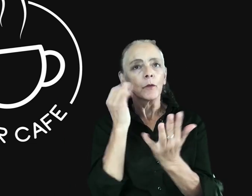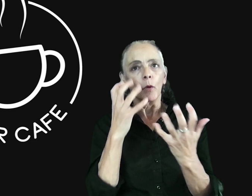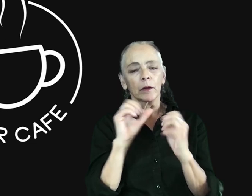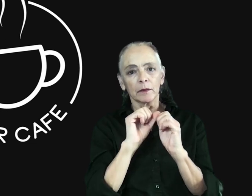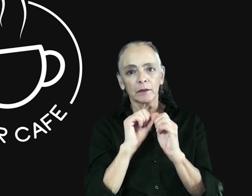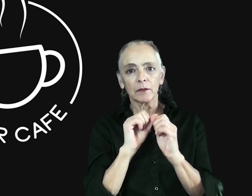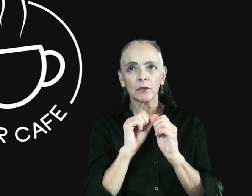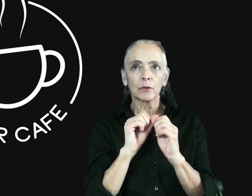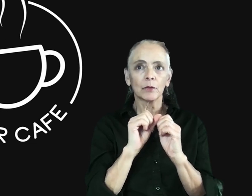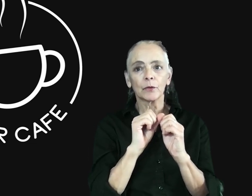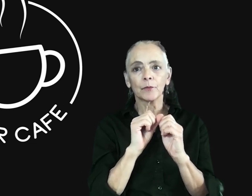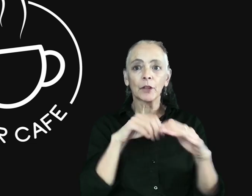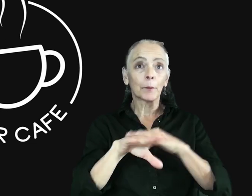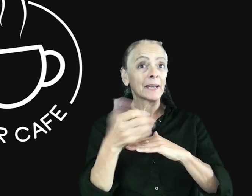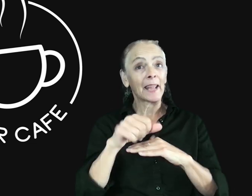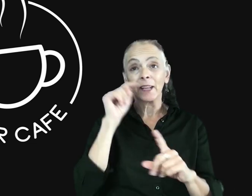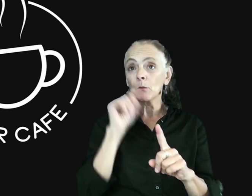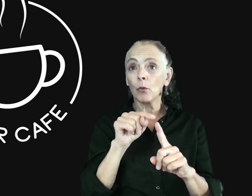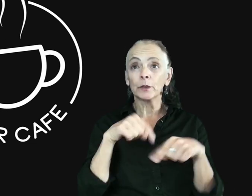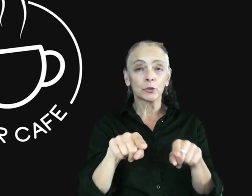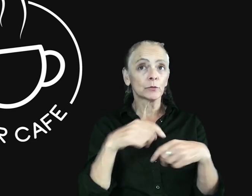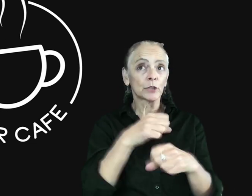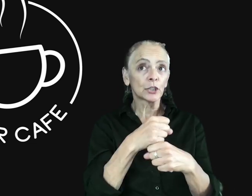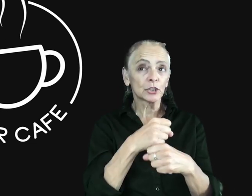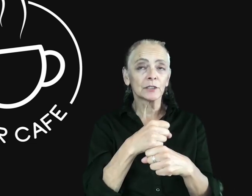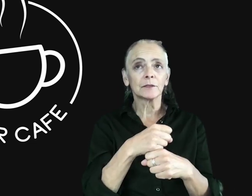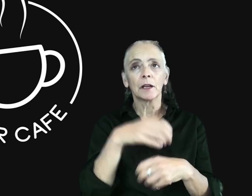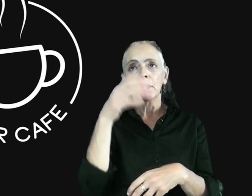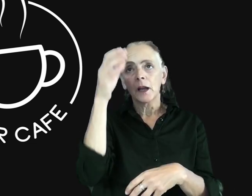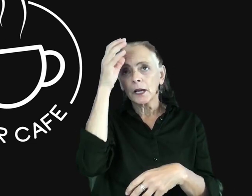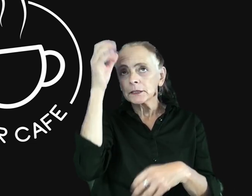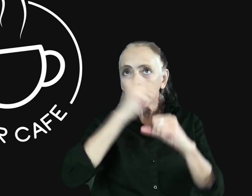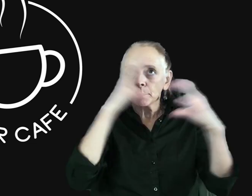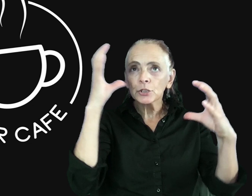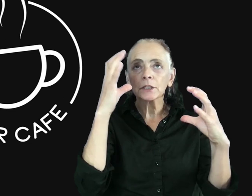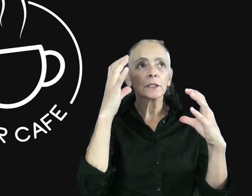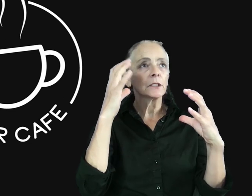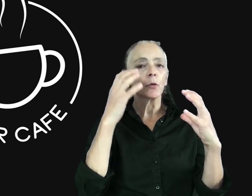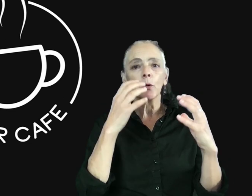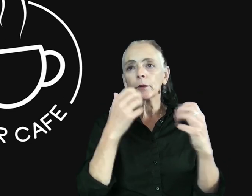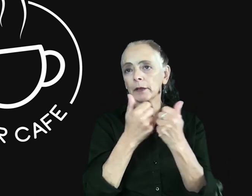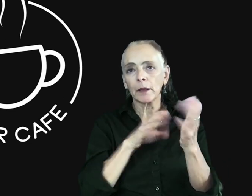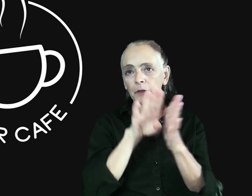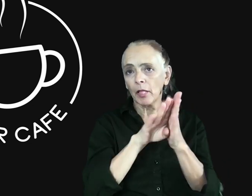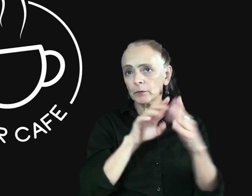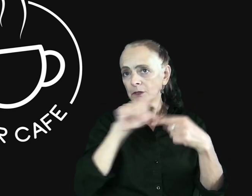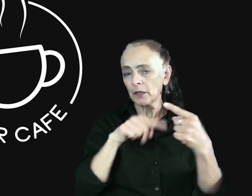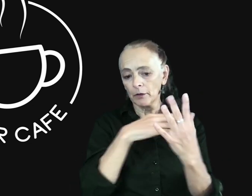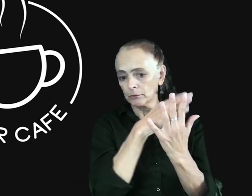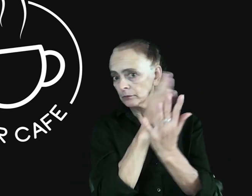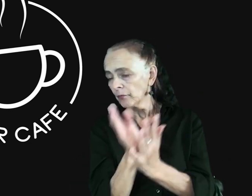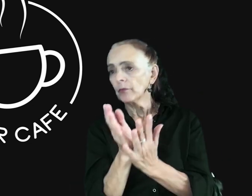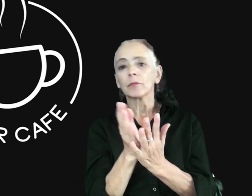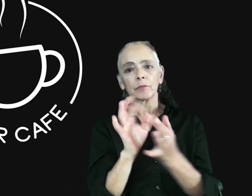to you're coming in at any point in during the production conception whatever the game development cycle it's